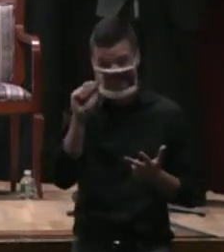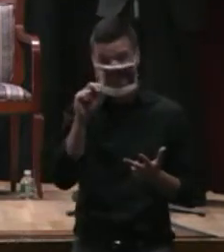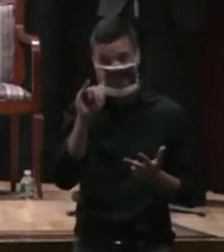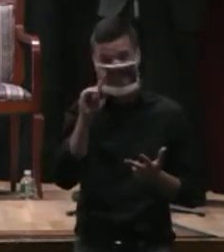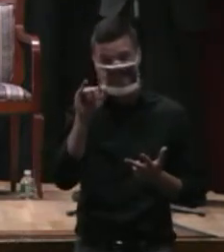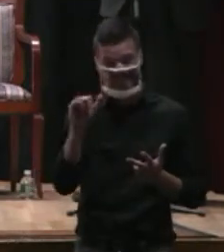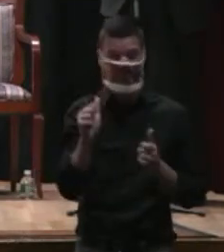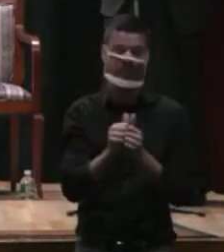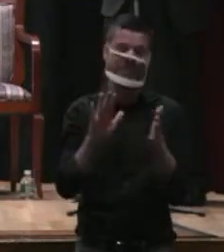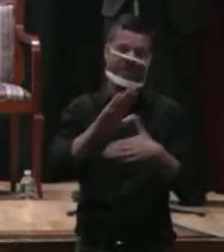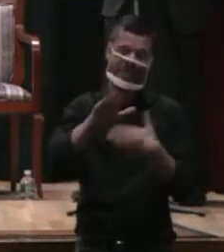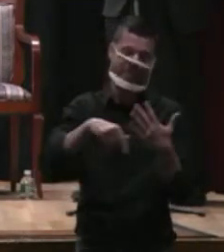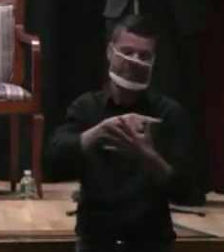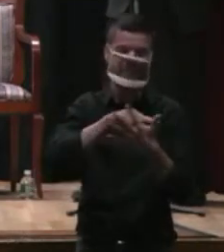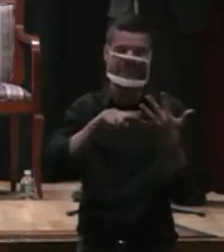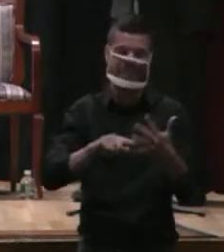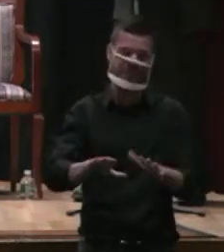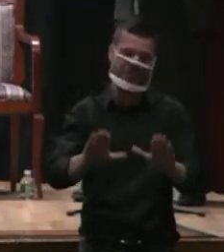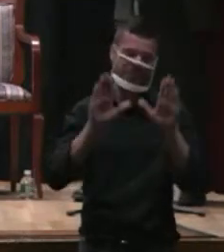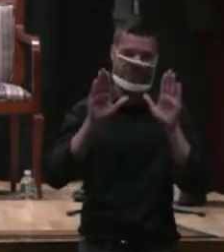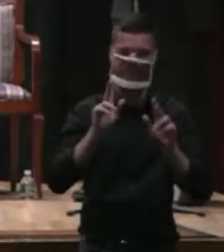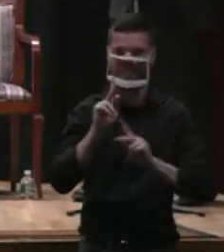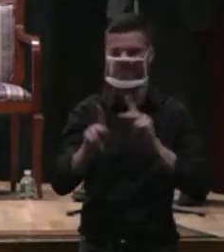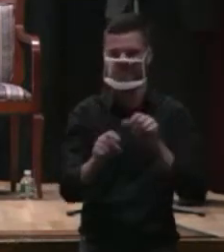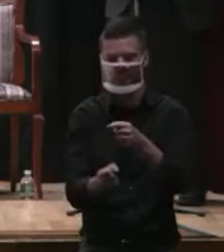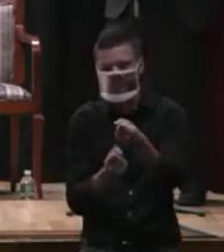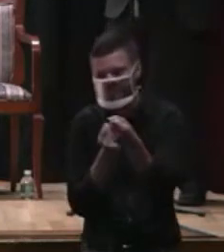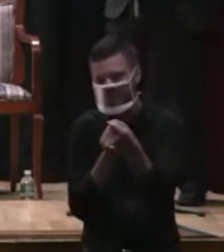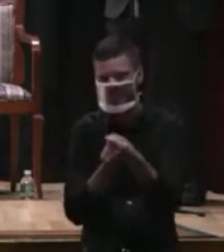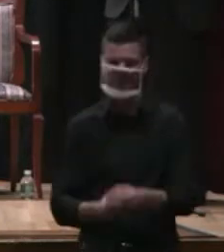of these wonderful people standing behind her.